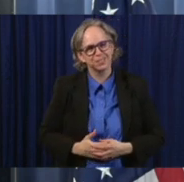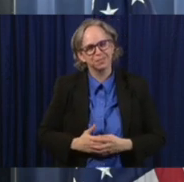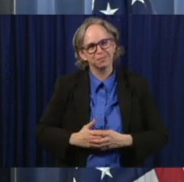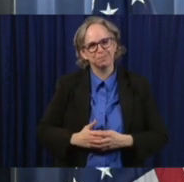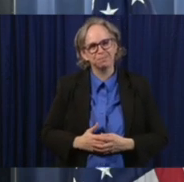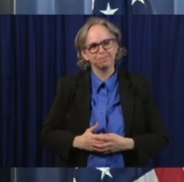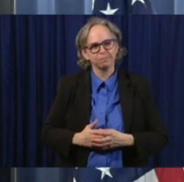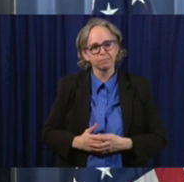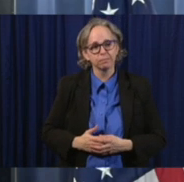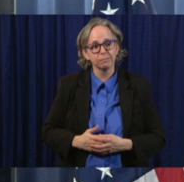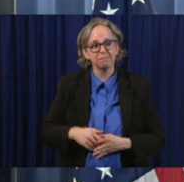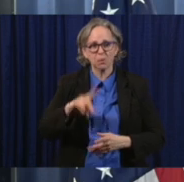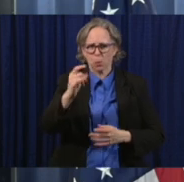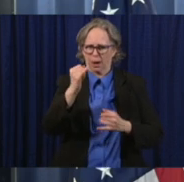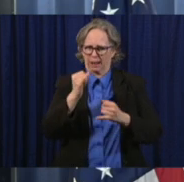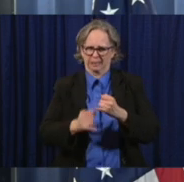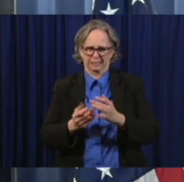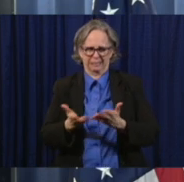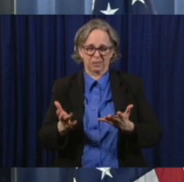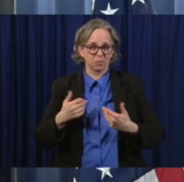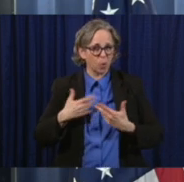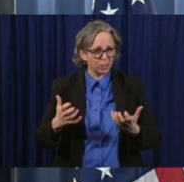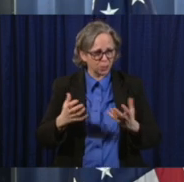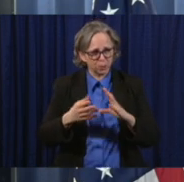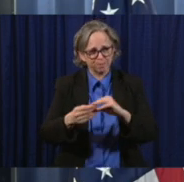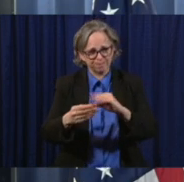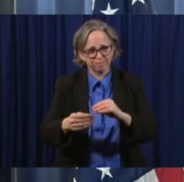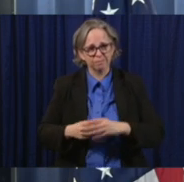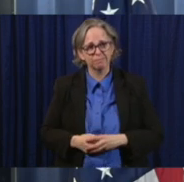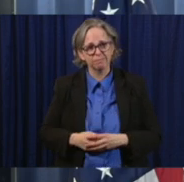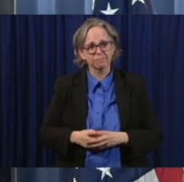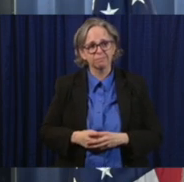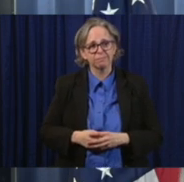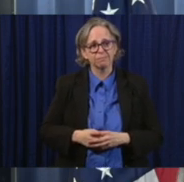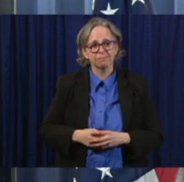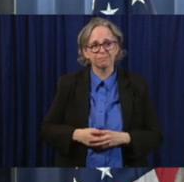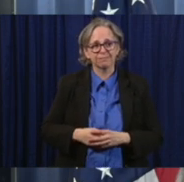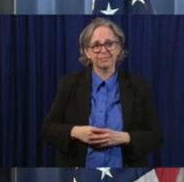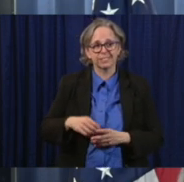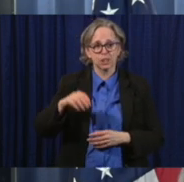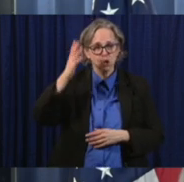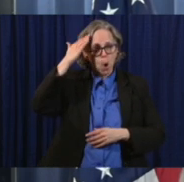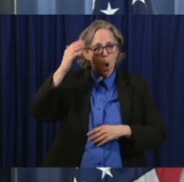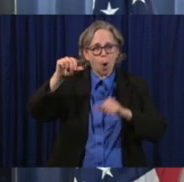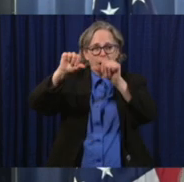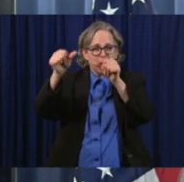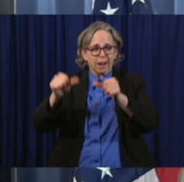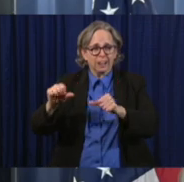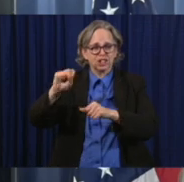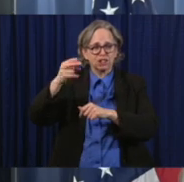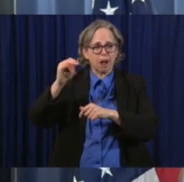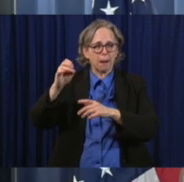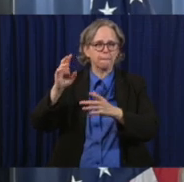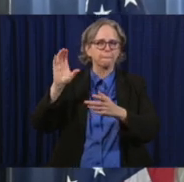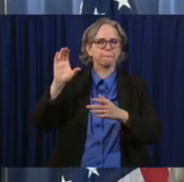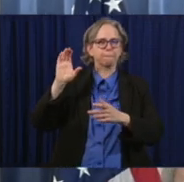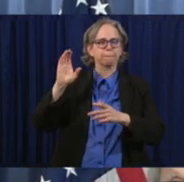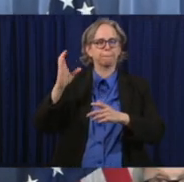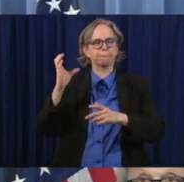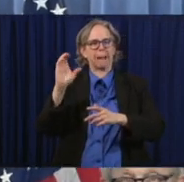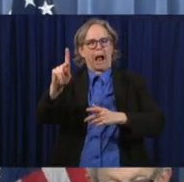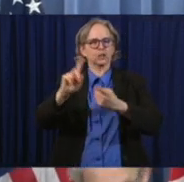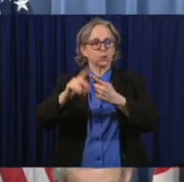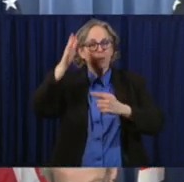One final thing, they also have a shrine to the Back to the Future movies in their shop, complete with a flux